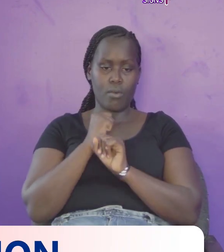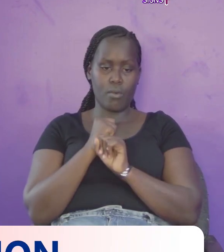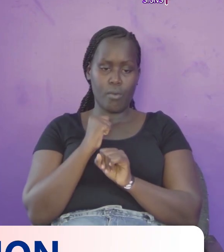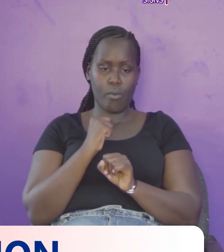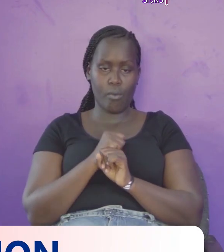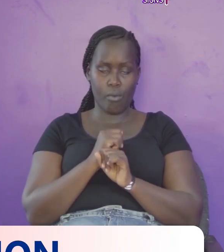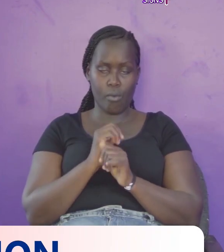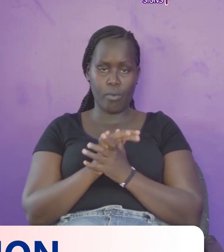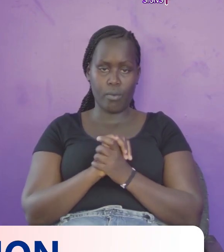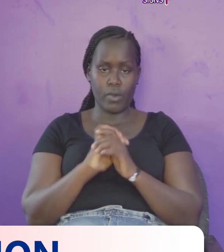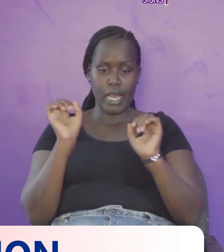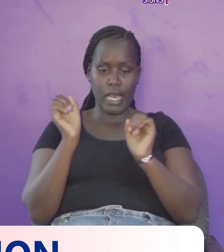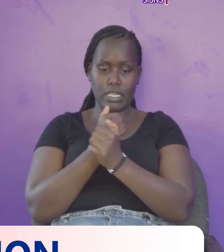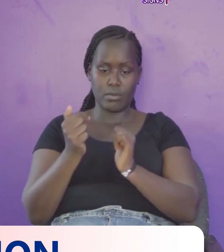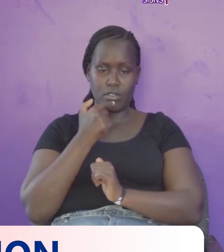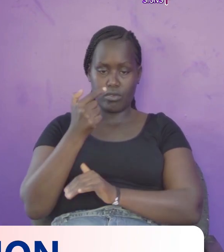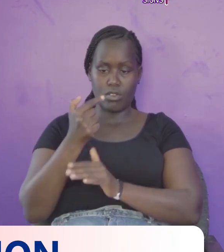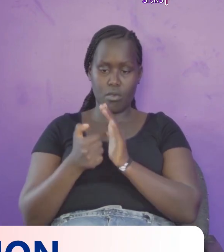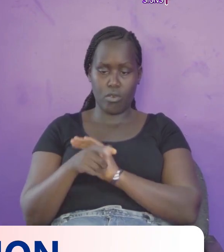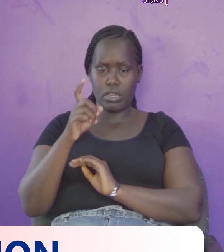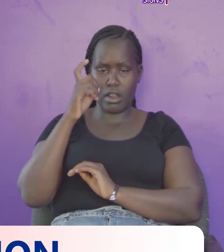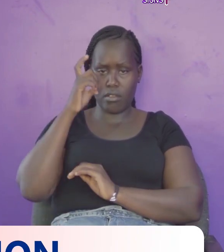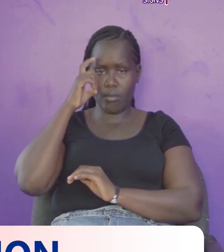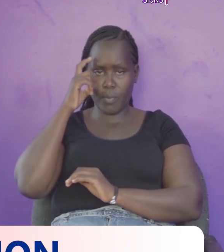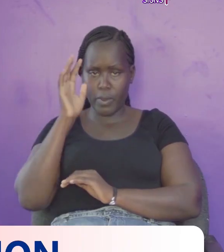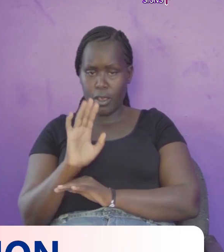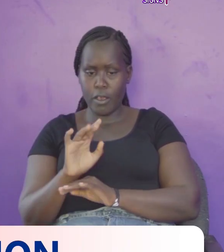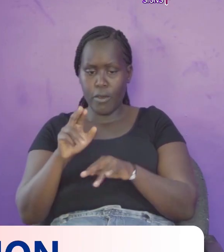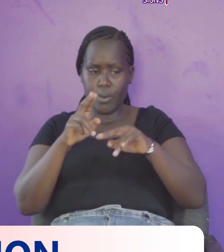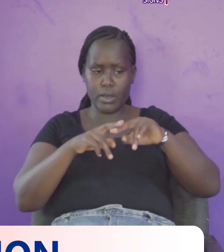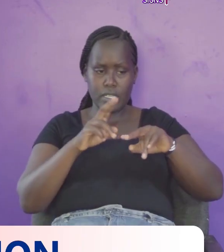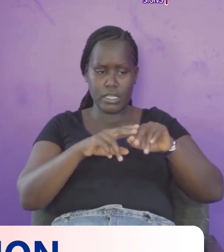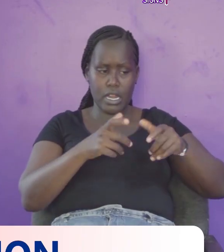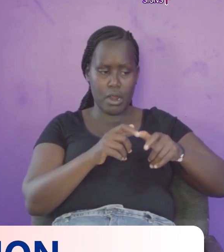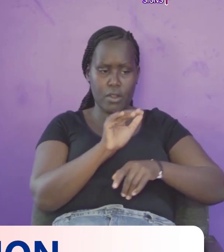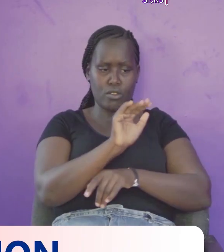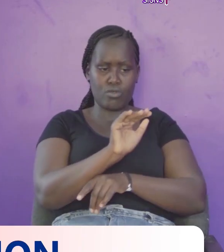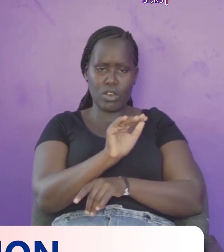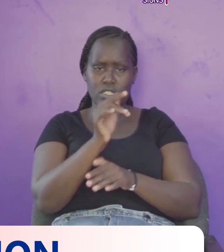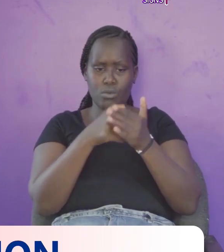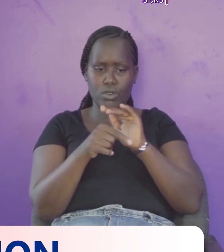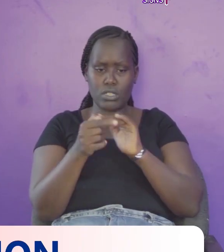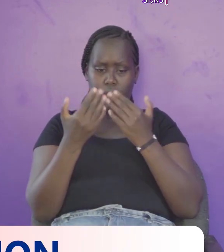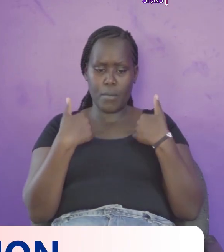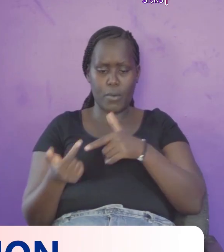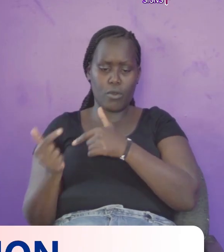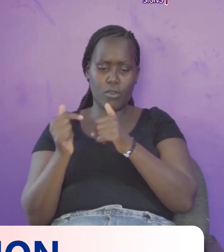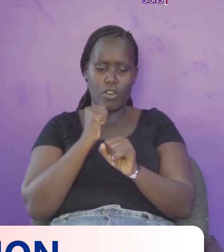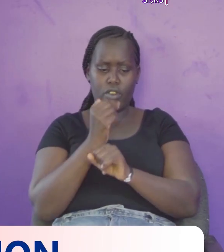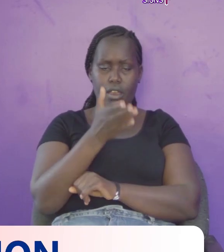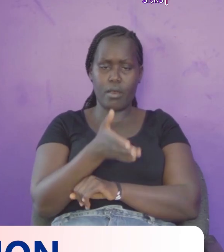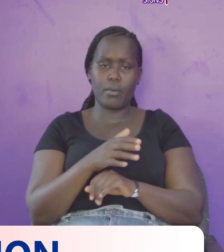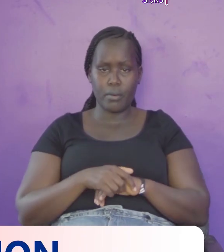Yes. So you cannot tell me in your right mind you're seated in a media station to ask Yeah. what I've come to do here.